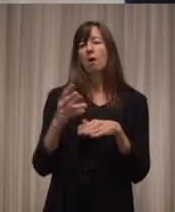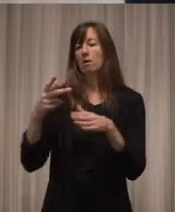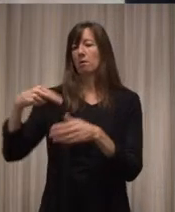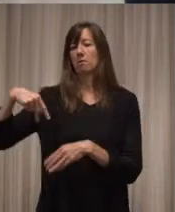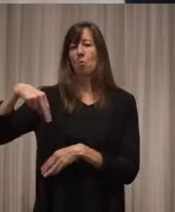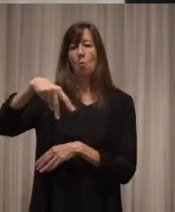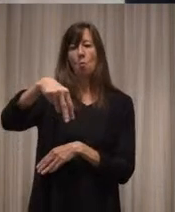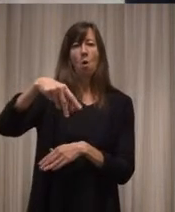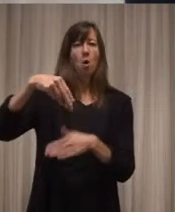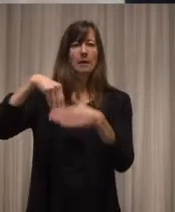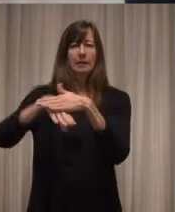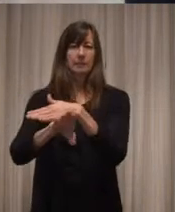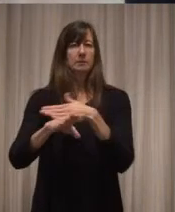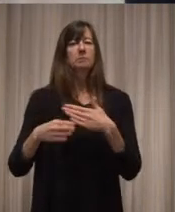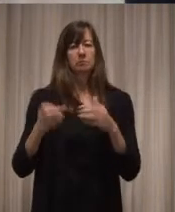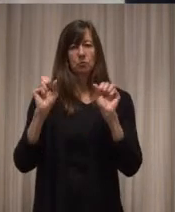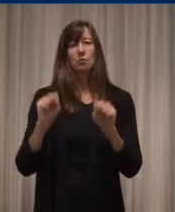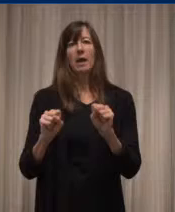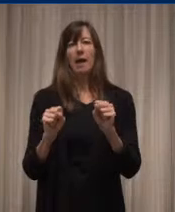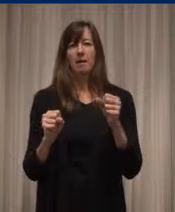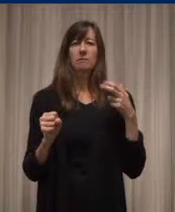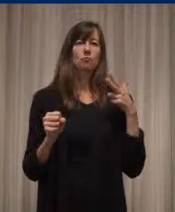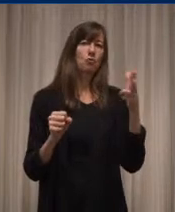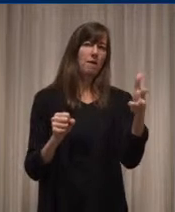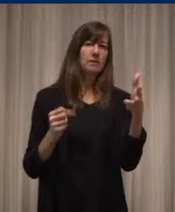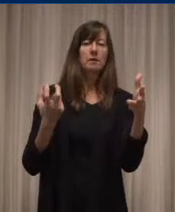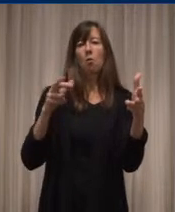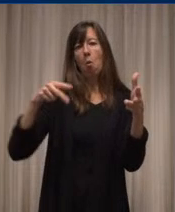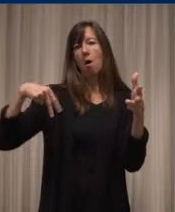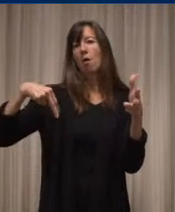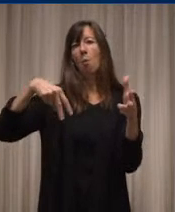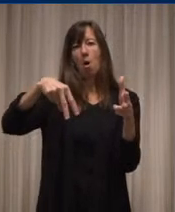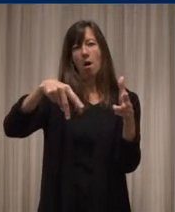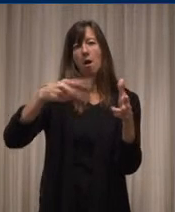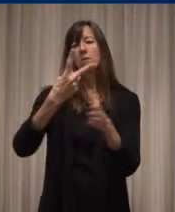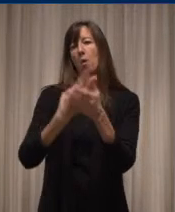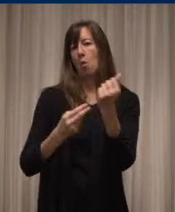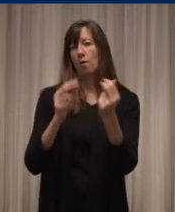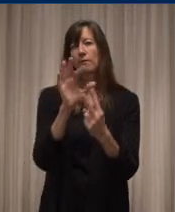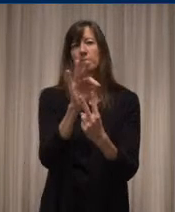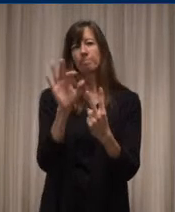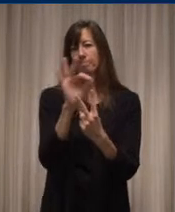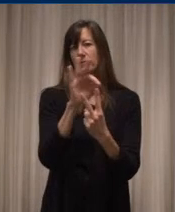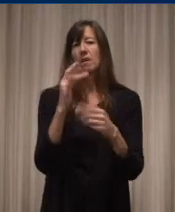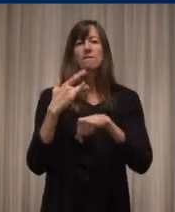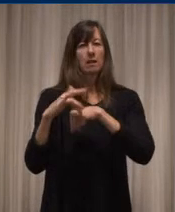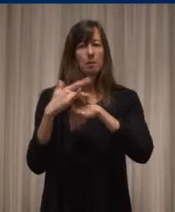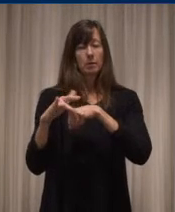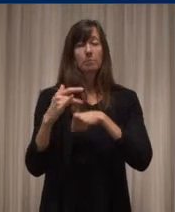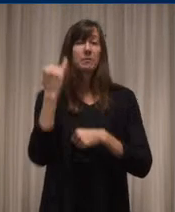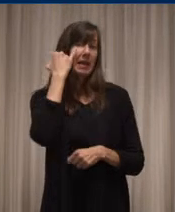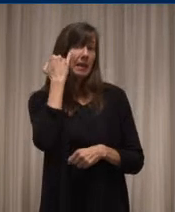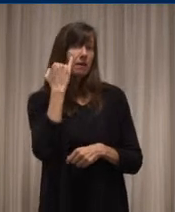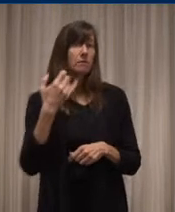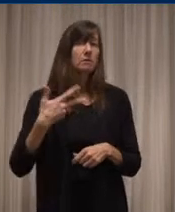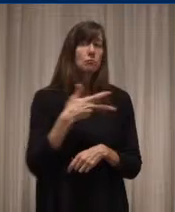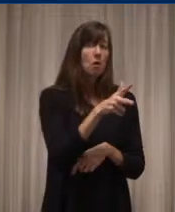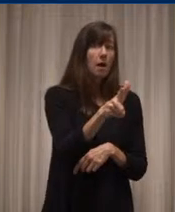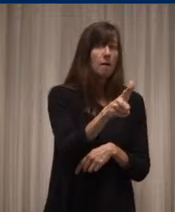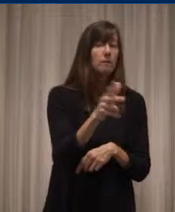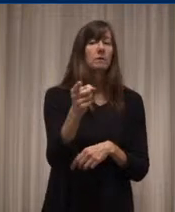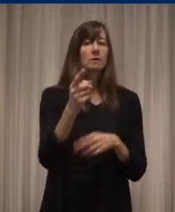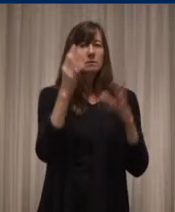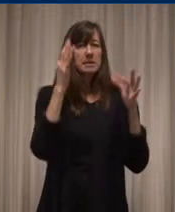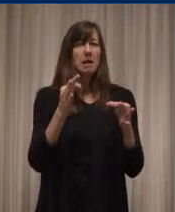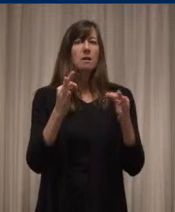both a walk-up option at that site and a drive-up option. And once again, if you are going to do a drive-up, you have to call ahead and